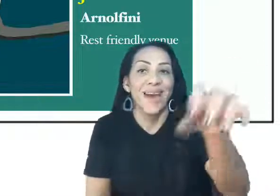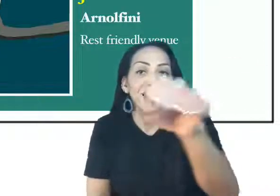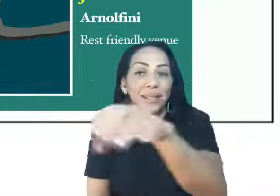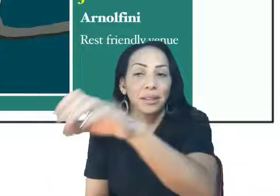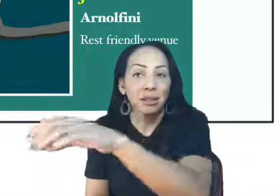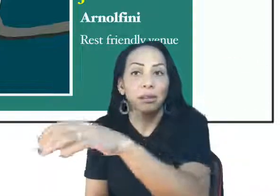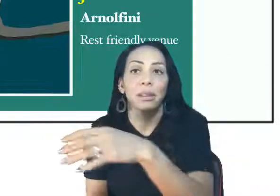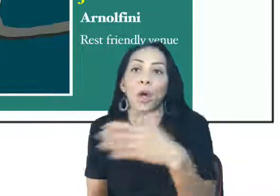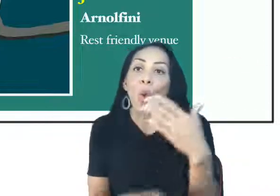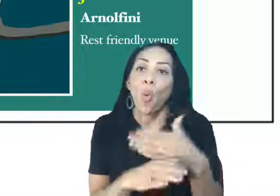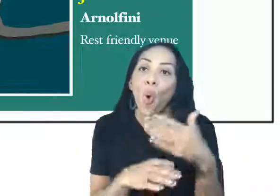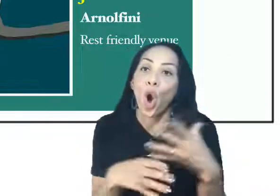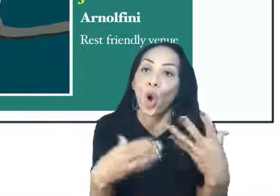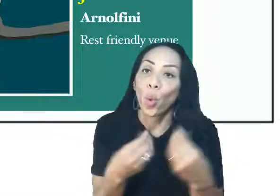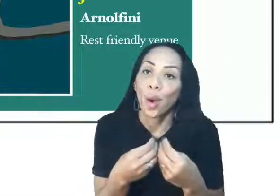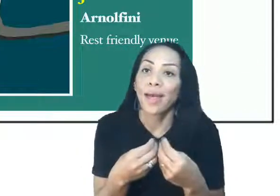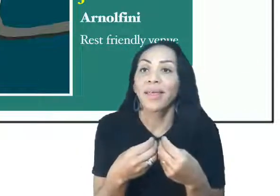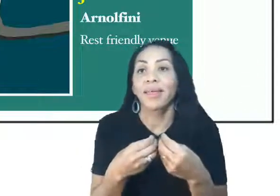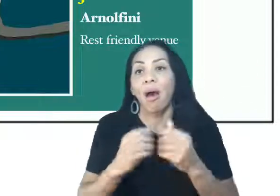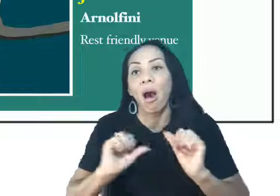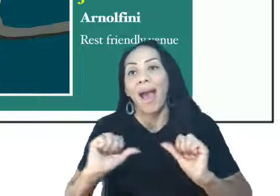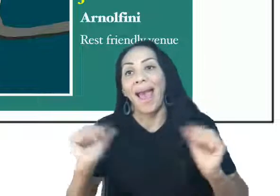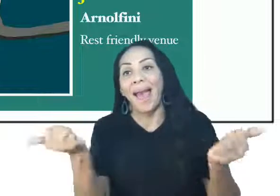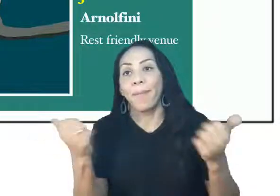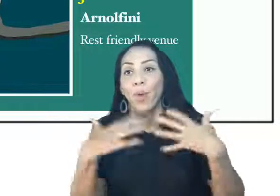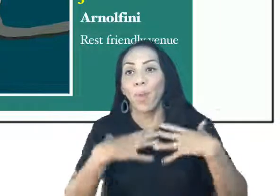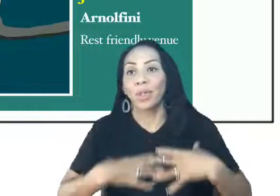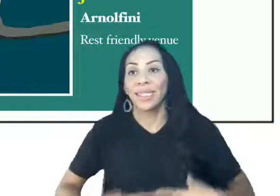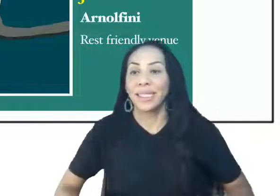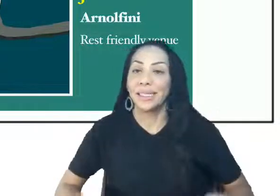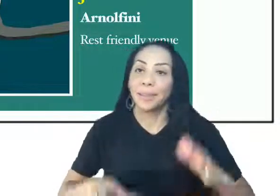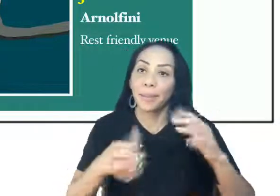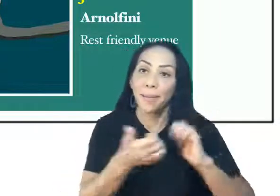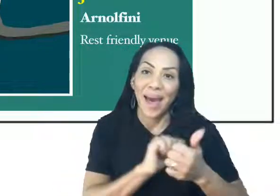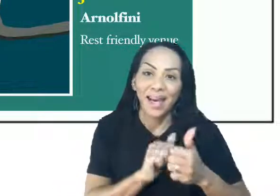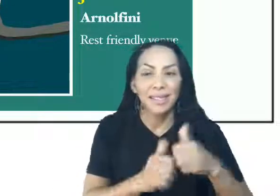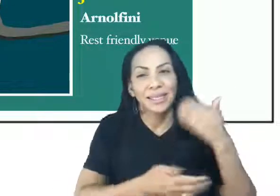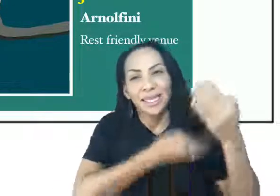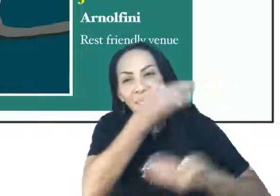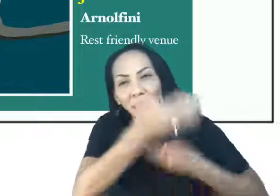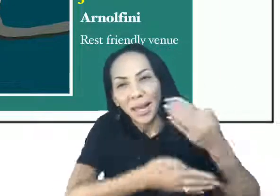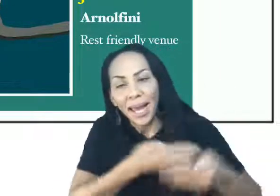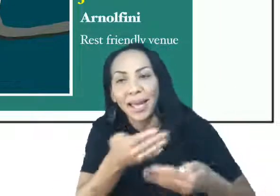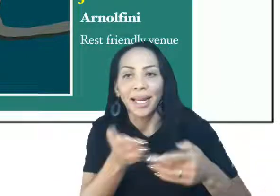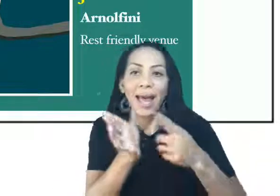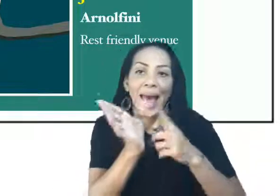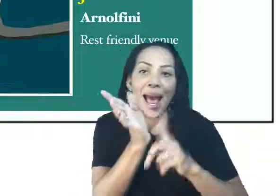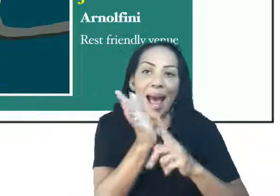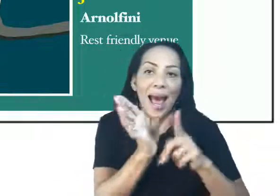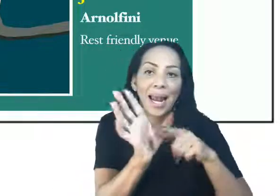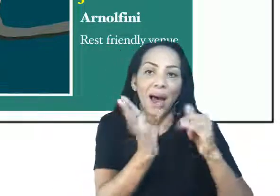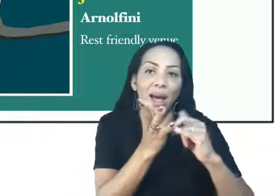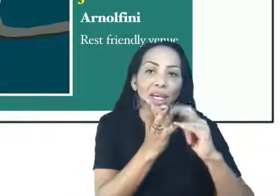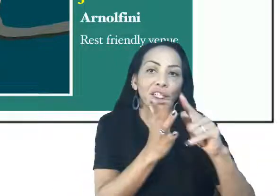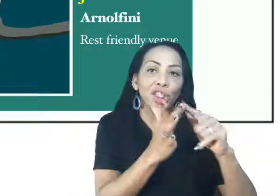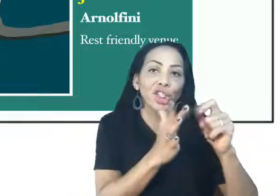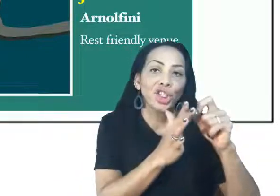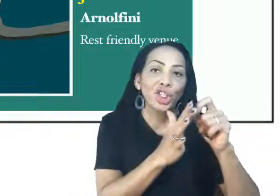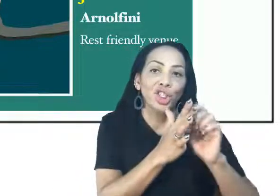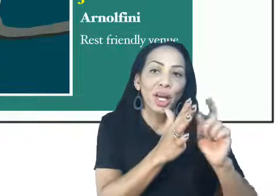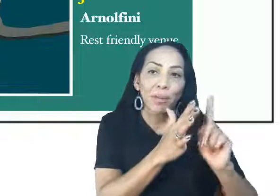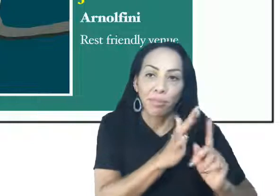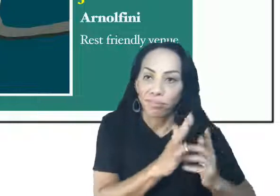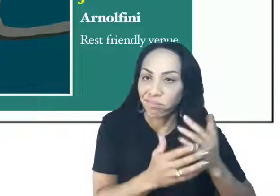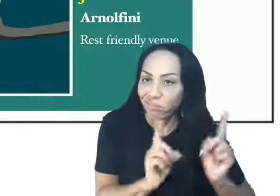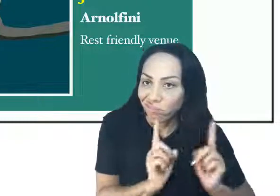able-bodied mates and talk about what allyship is. If anybody knows who's doing really good work around that,